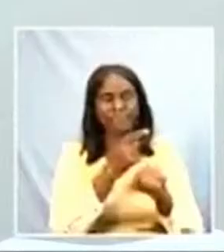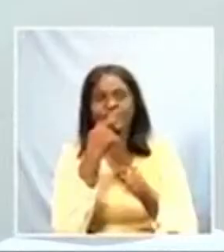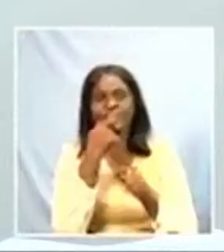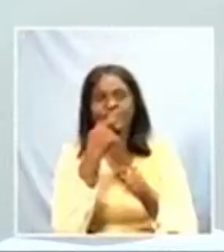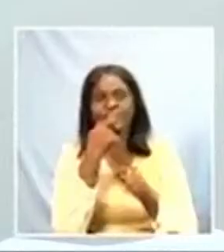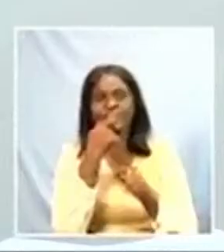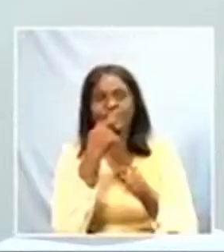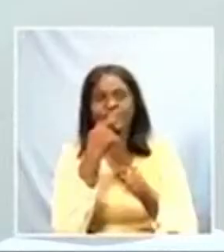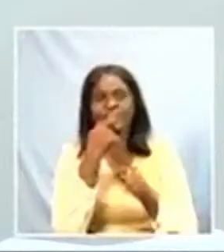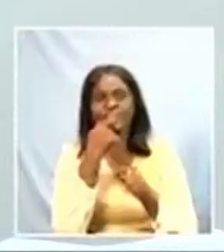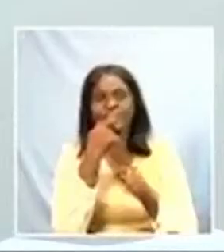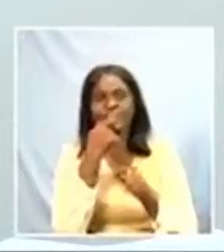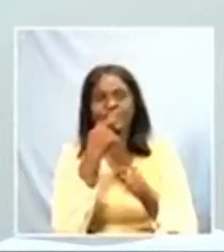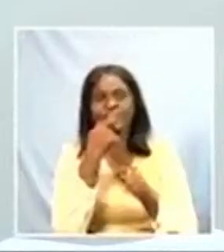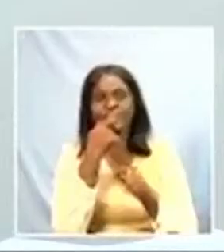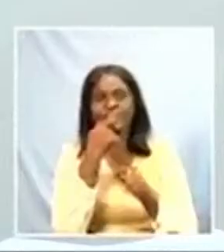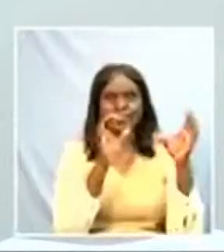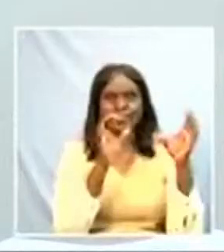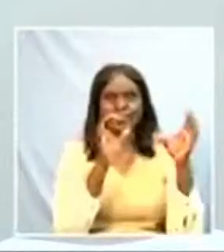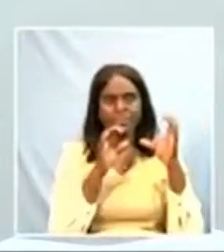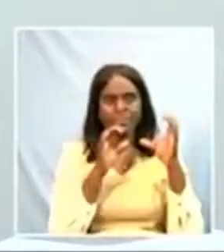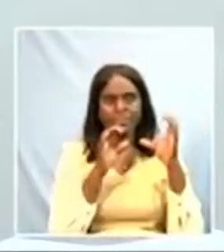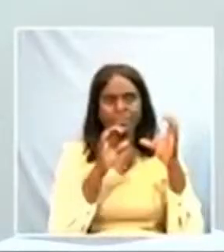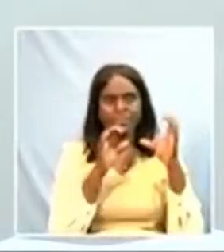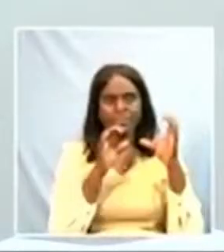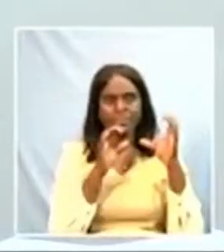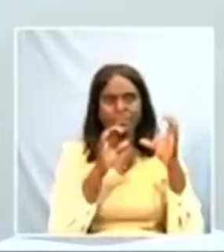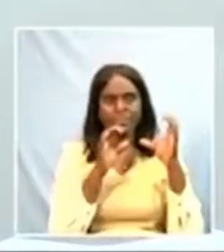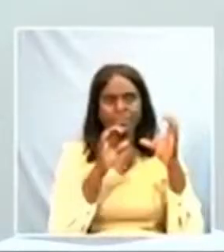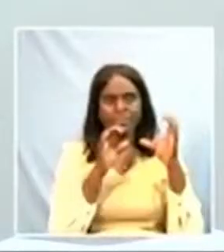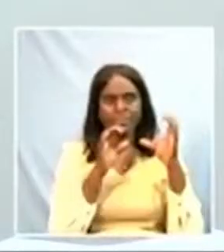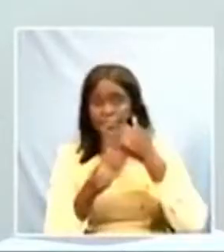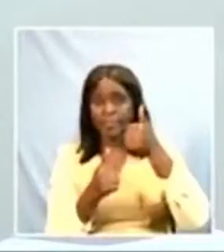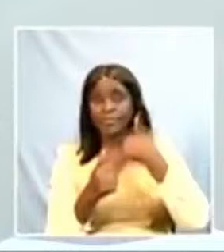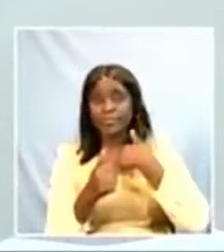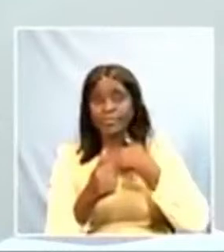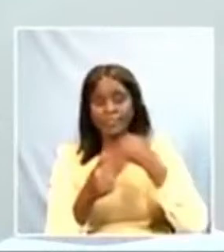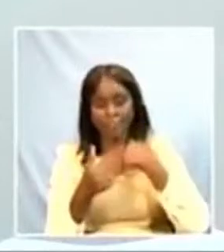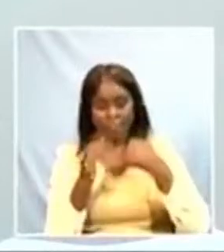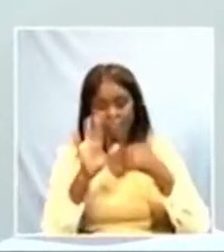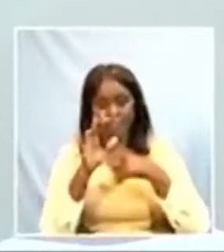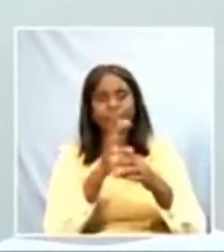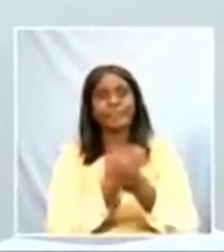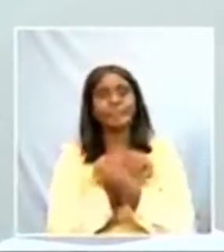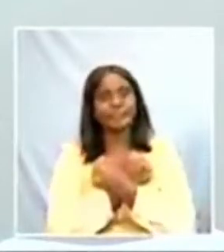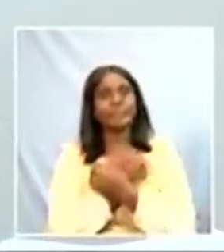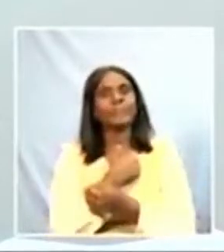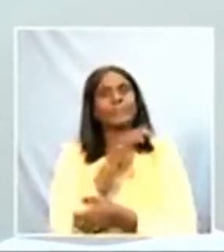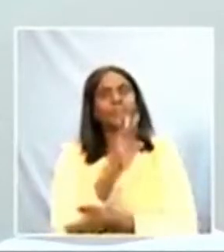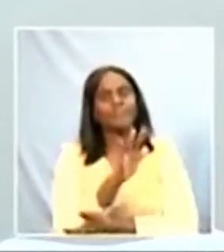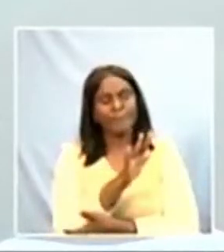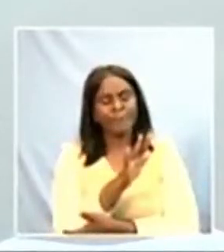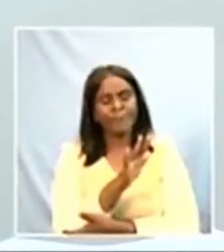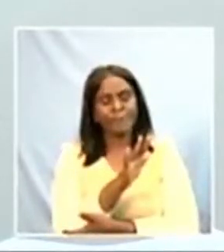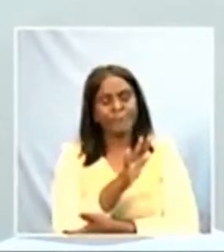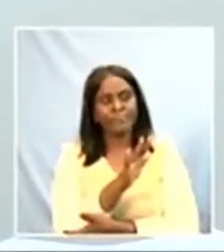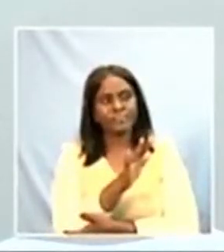be an officer in these councils, you know that they have got what it takes. They have the passion.